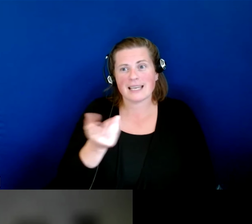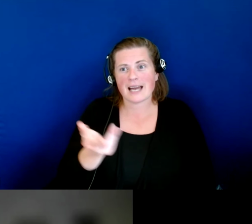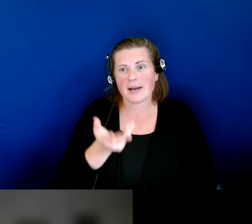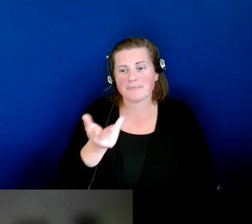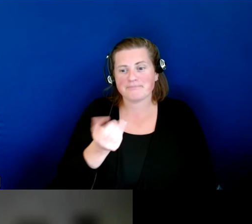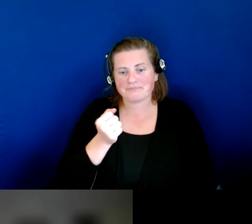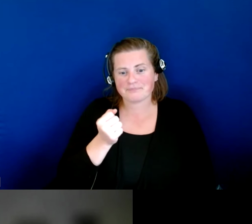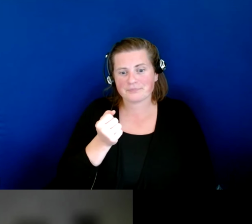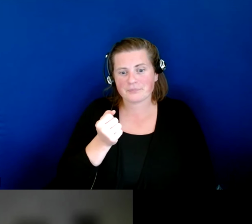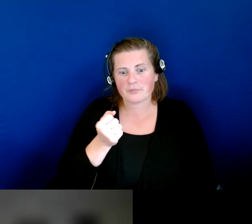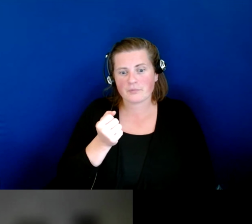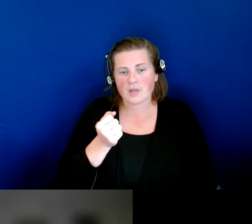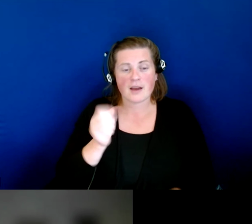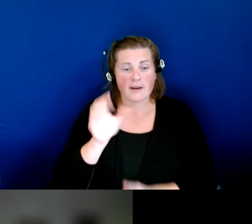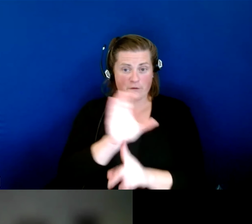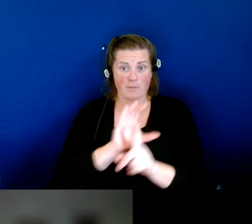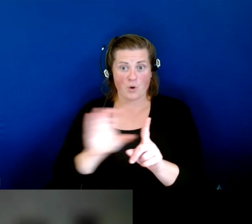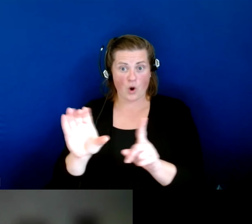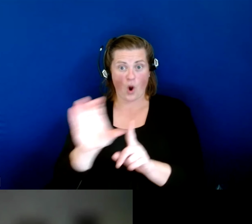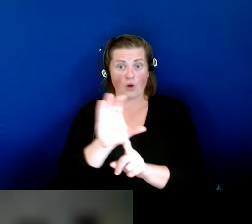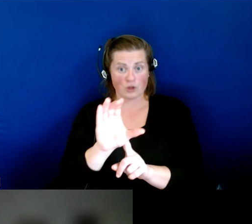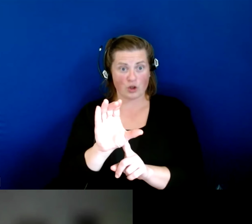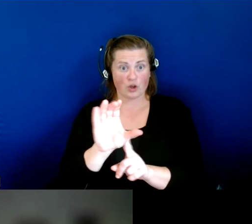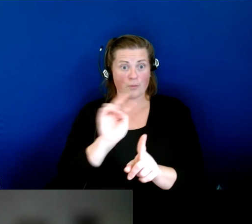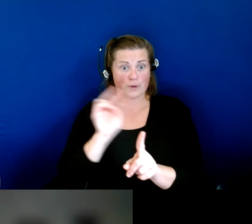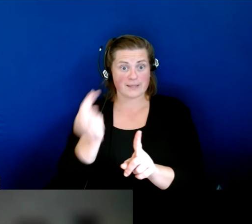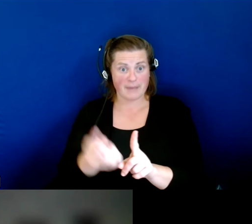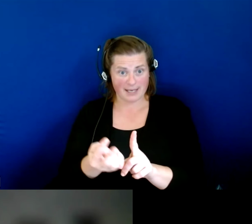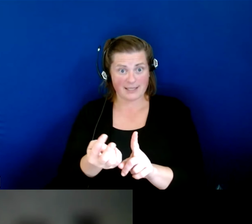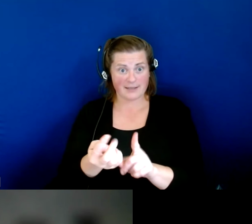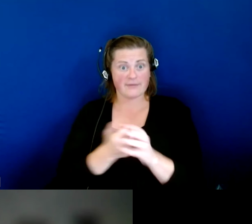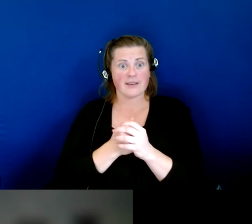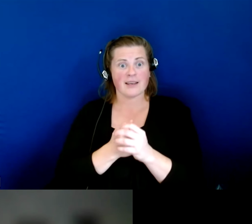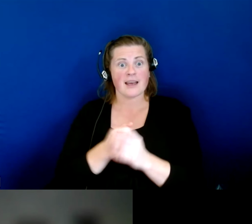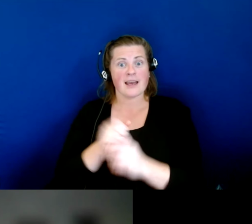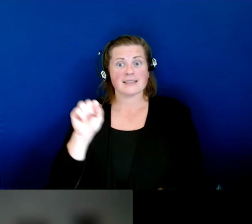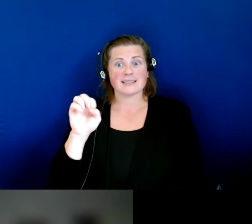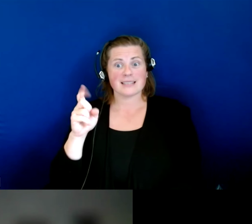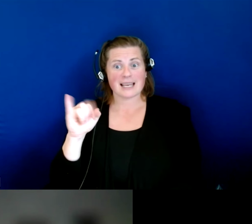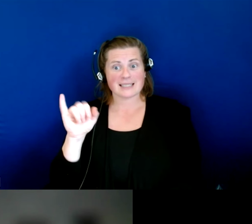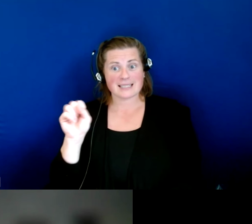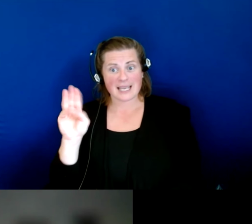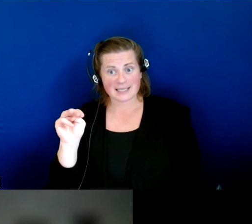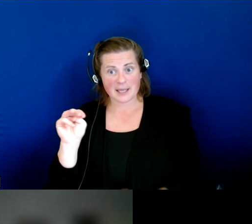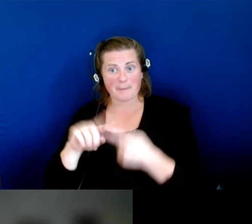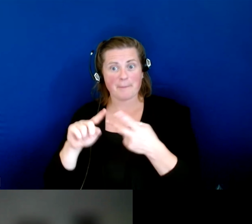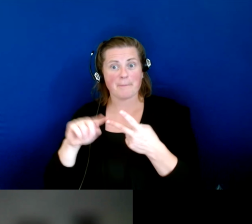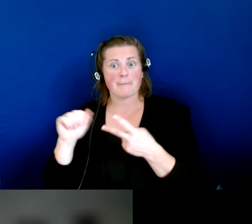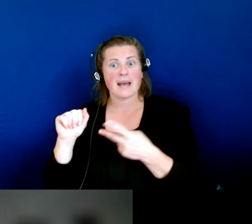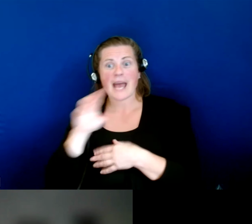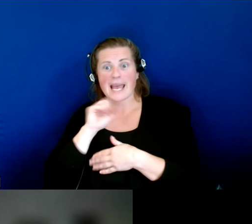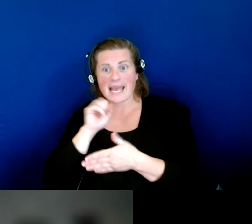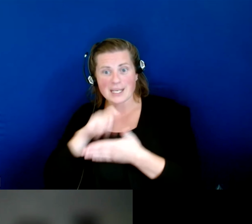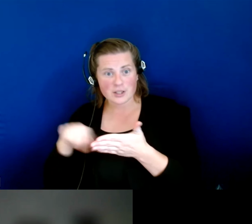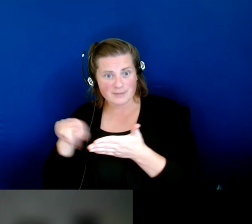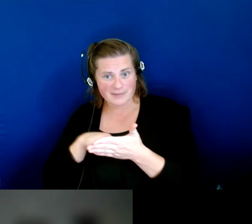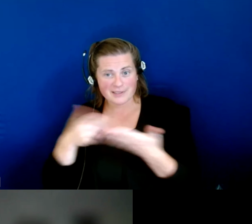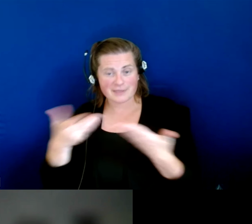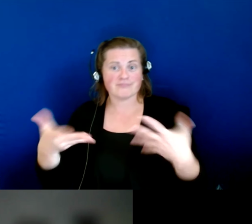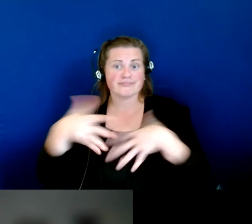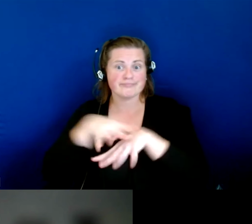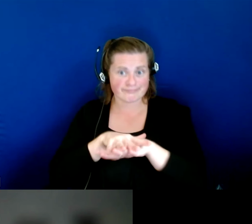certainly from a culture point of view, that, sexism and ageism do intersect. And there